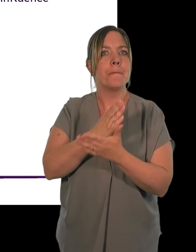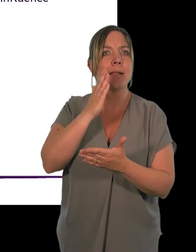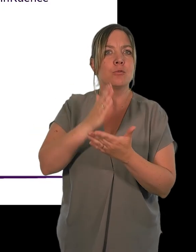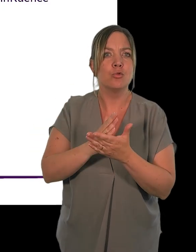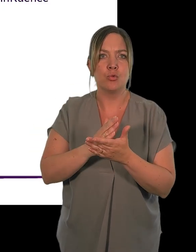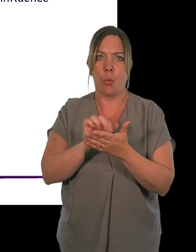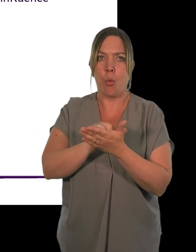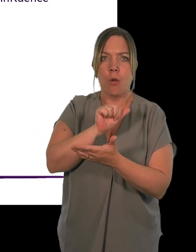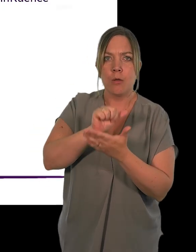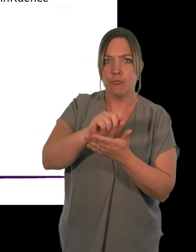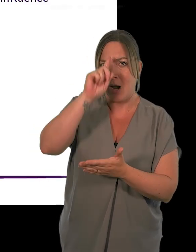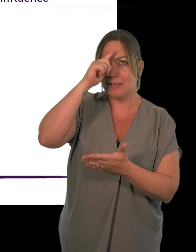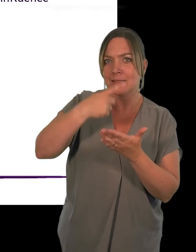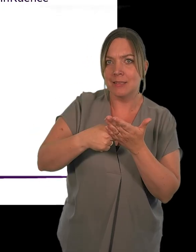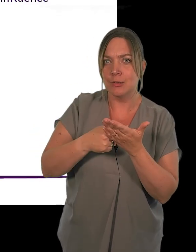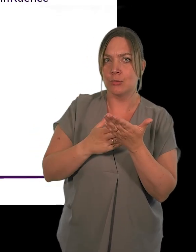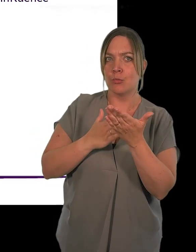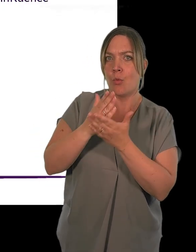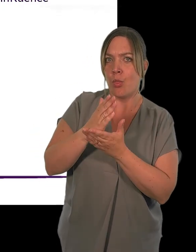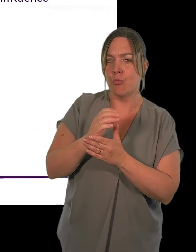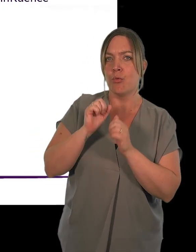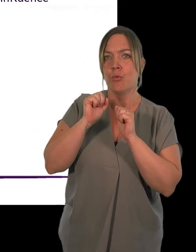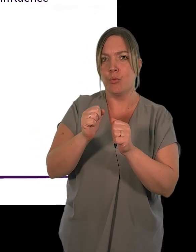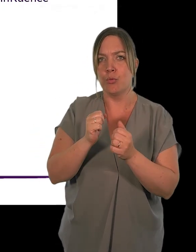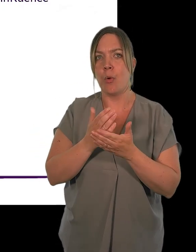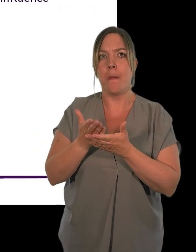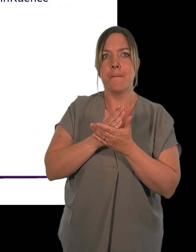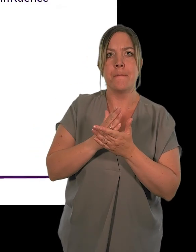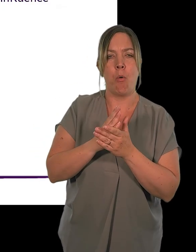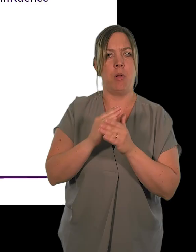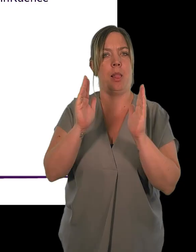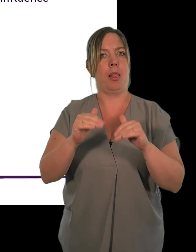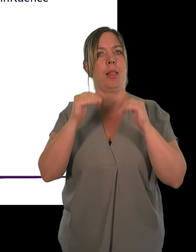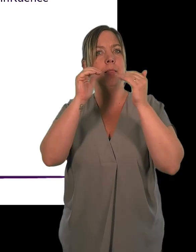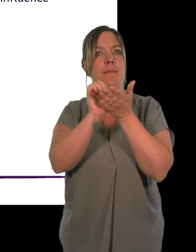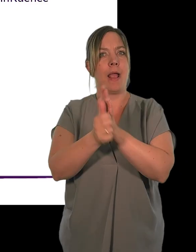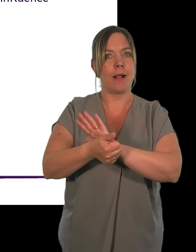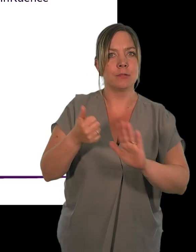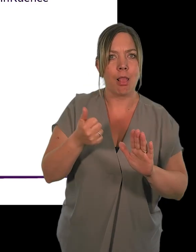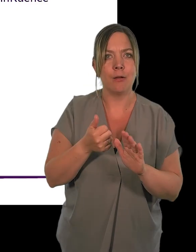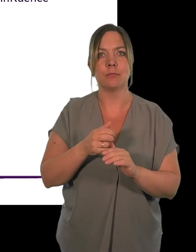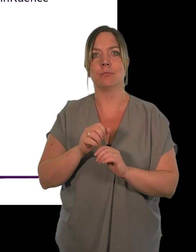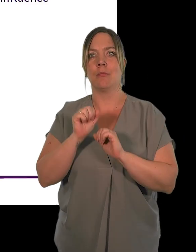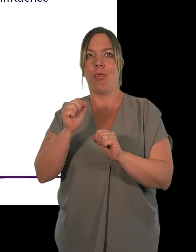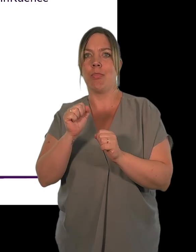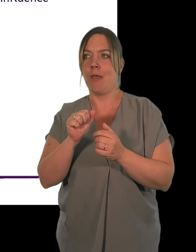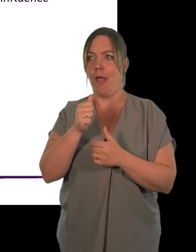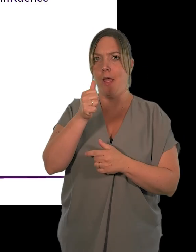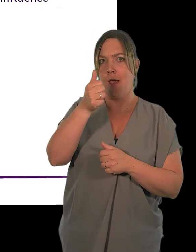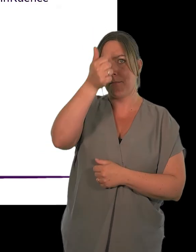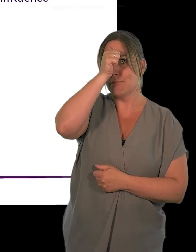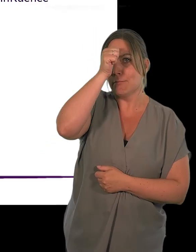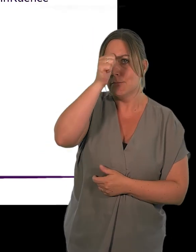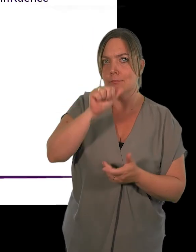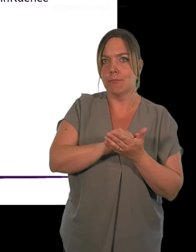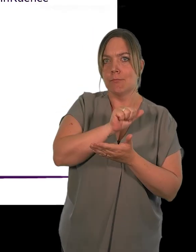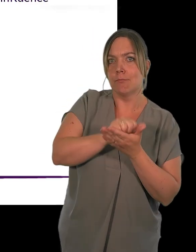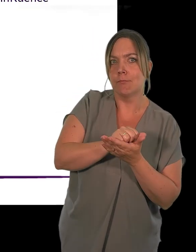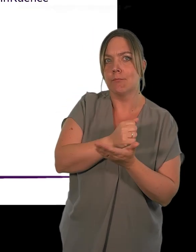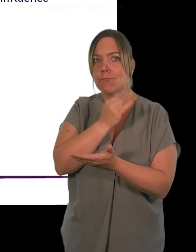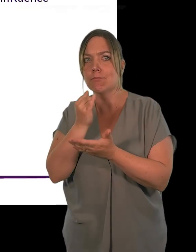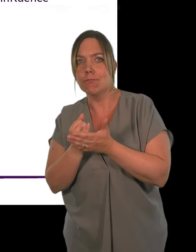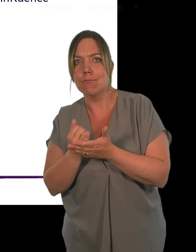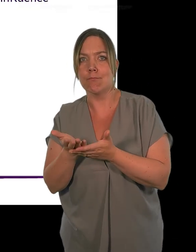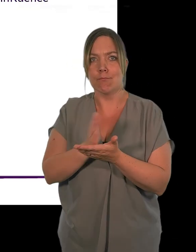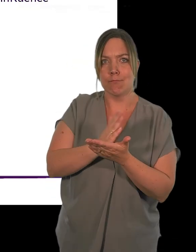morality, particularly in many of the ethical issues that are encountered within the